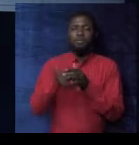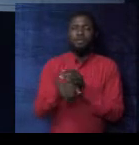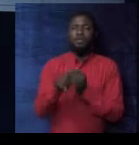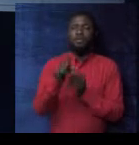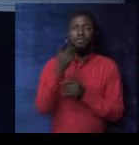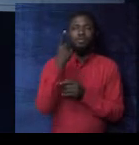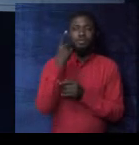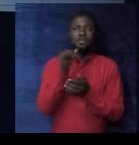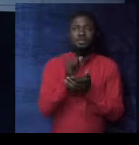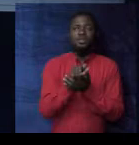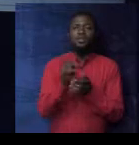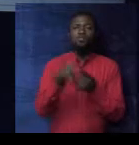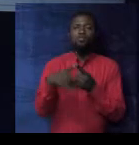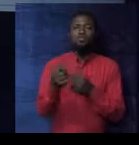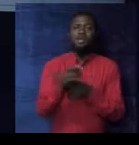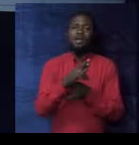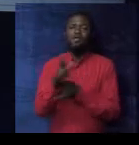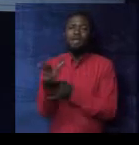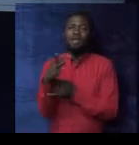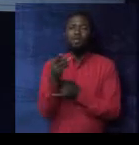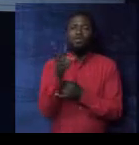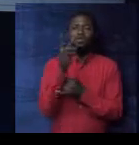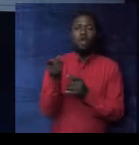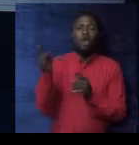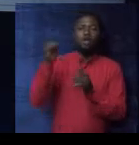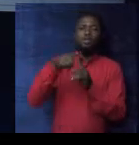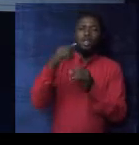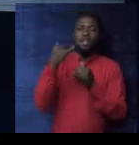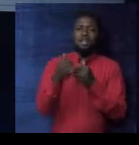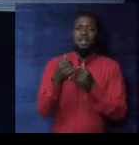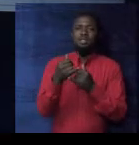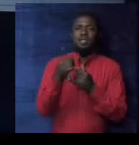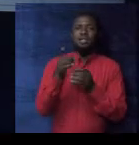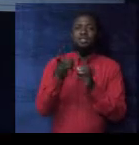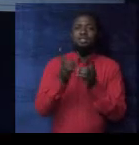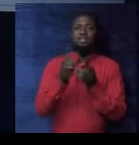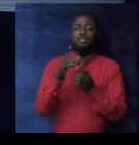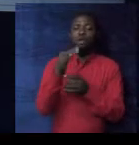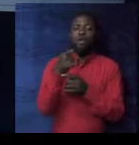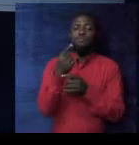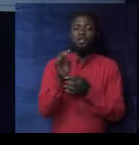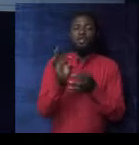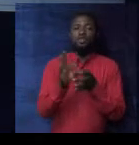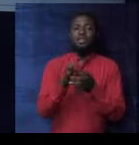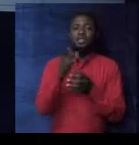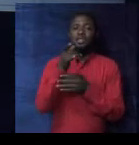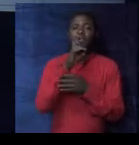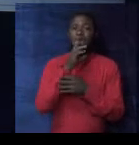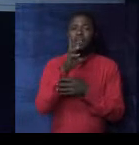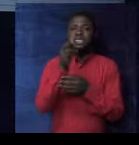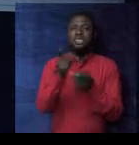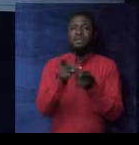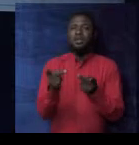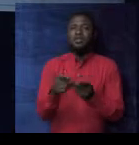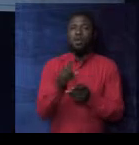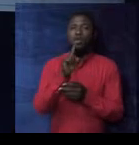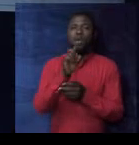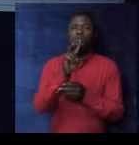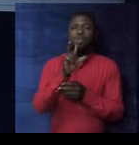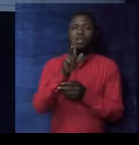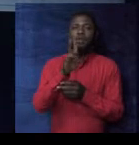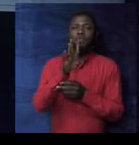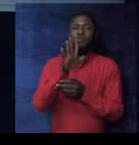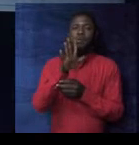The 6 is going to come down. Now you say that to the right of 6 until you get to the last digit for the unit, there are 6